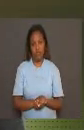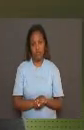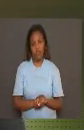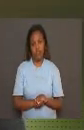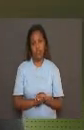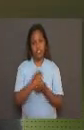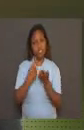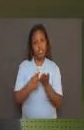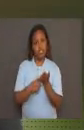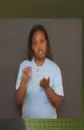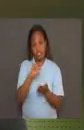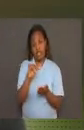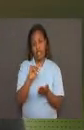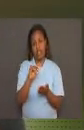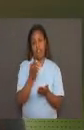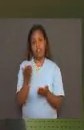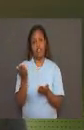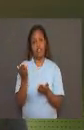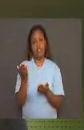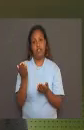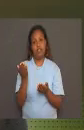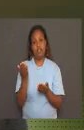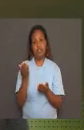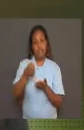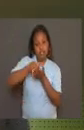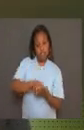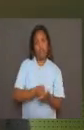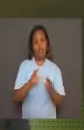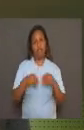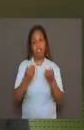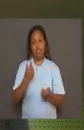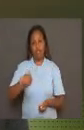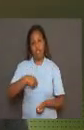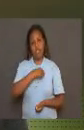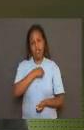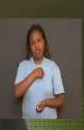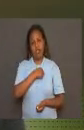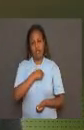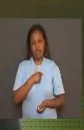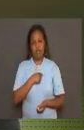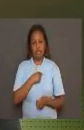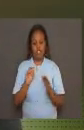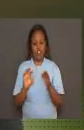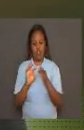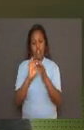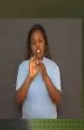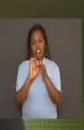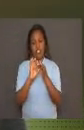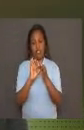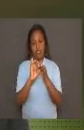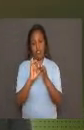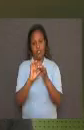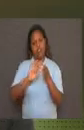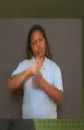Vocabulary like this emphasizes our sense of connection to people